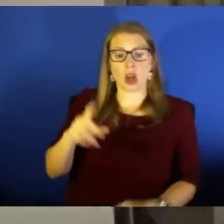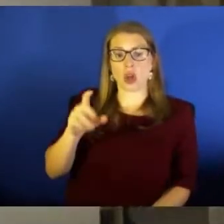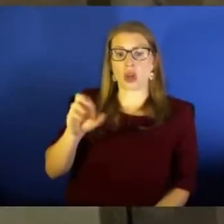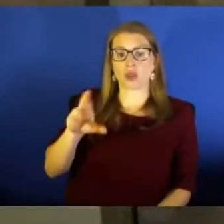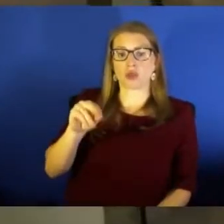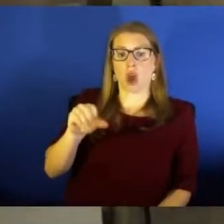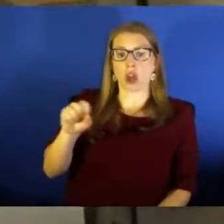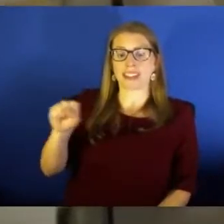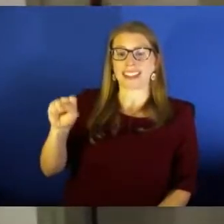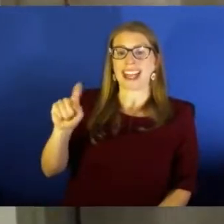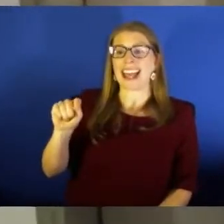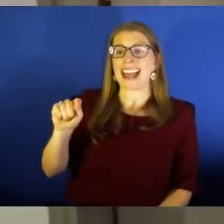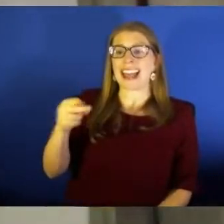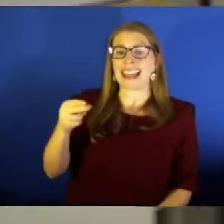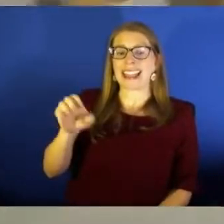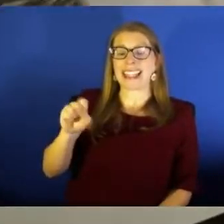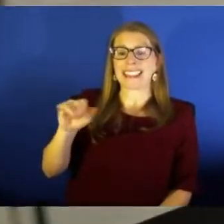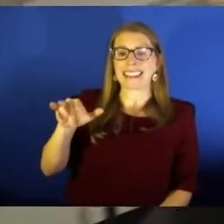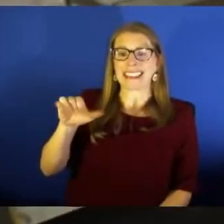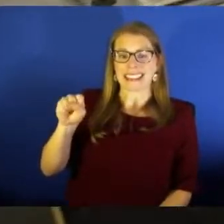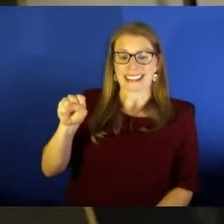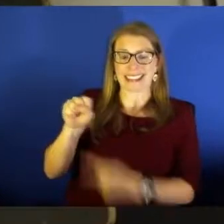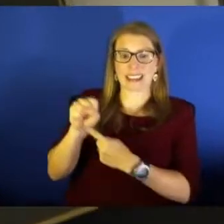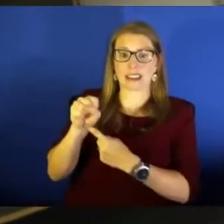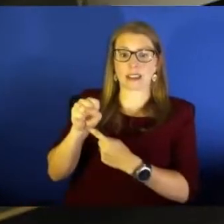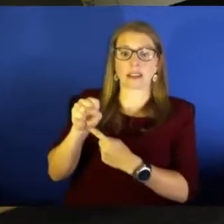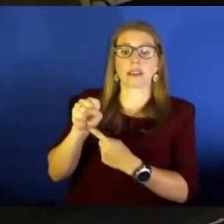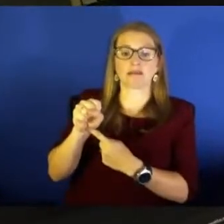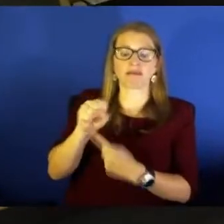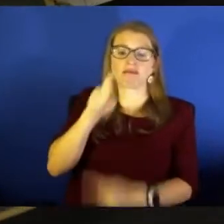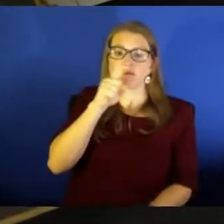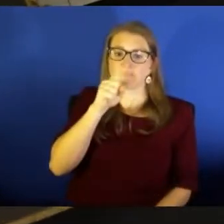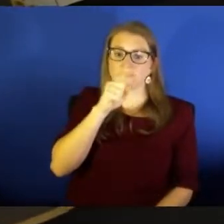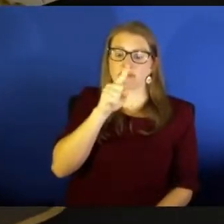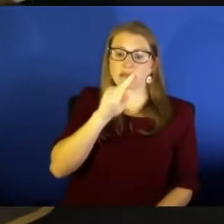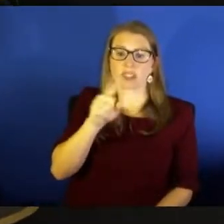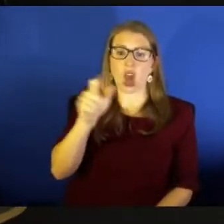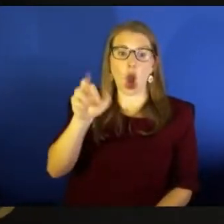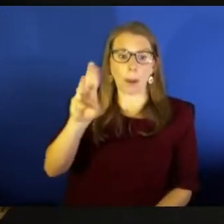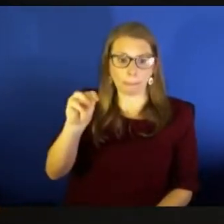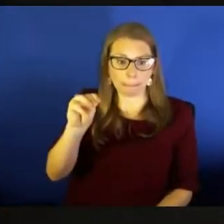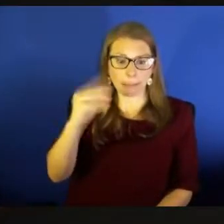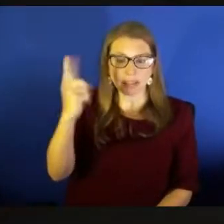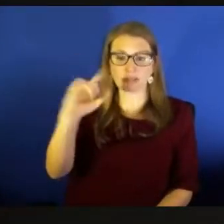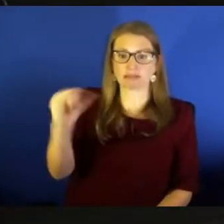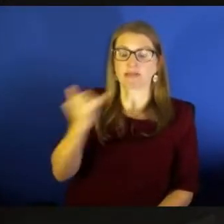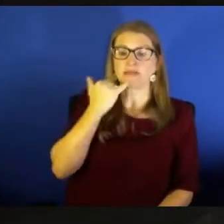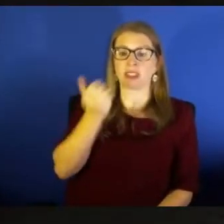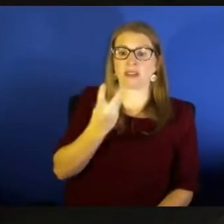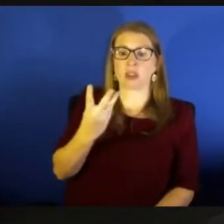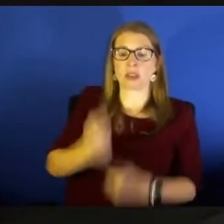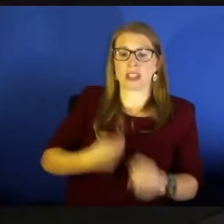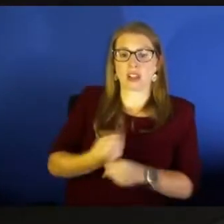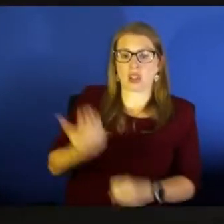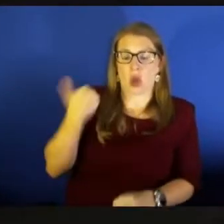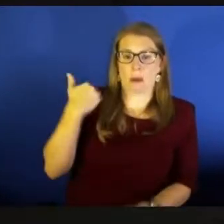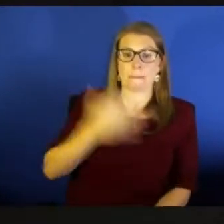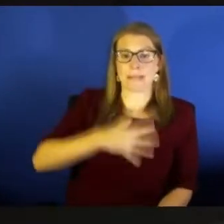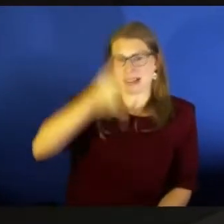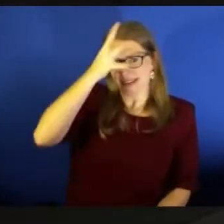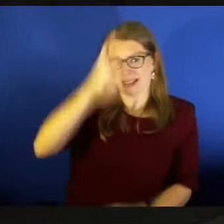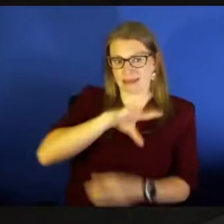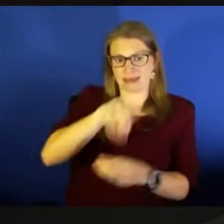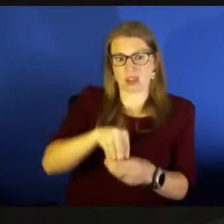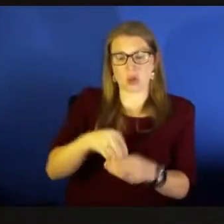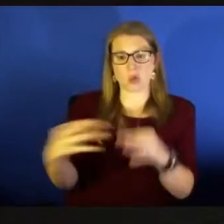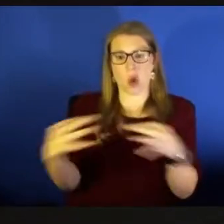here is an arm that was, we were called a couple of years ago by somebody who said, my dad was in the war and I've got